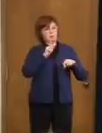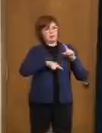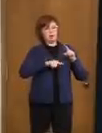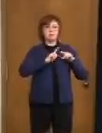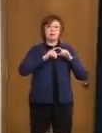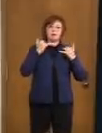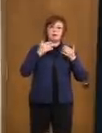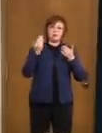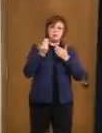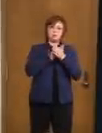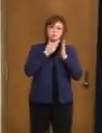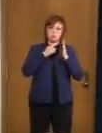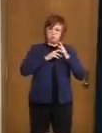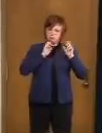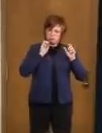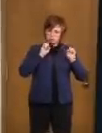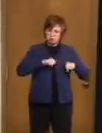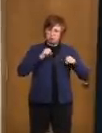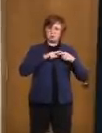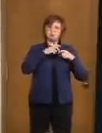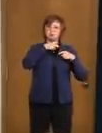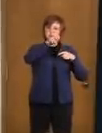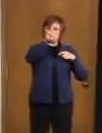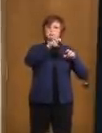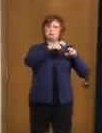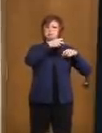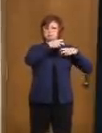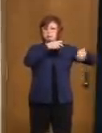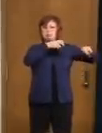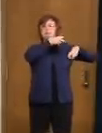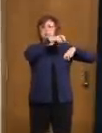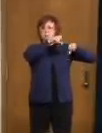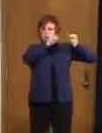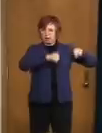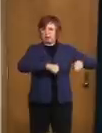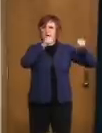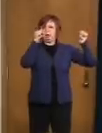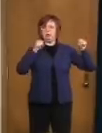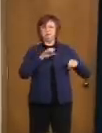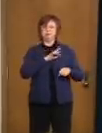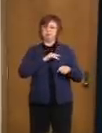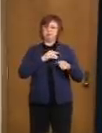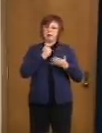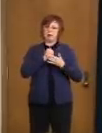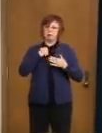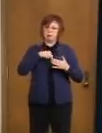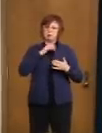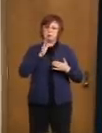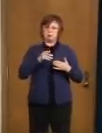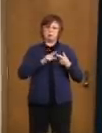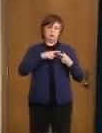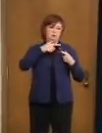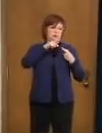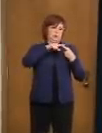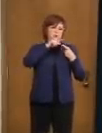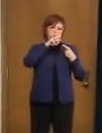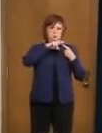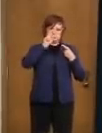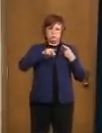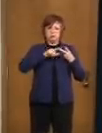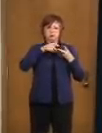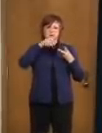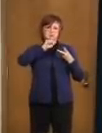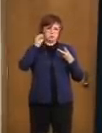and this will be very helpful. This means that Pfizer vaccines that we're receiving in Regina, in Saskatoon, and in Prince Albert can then be moved